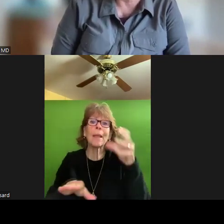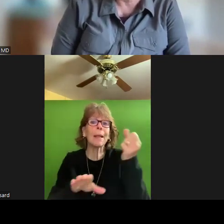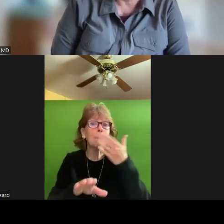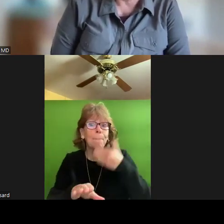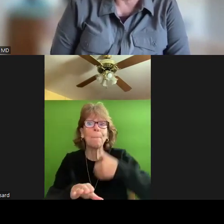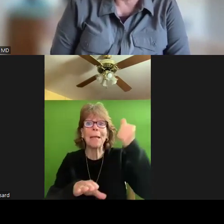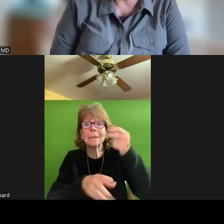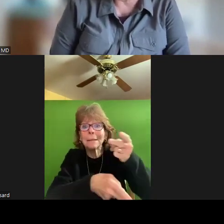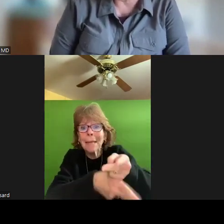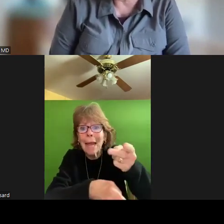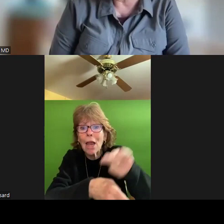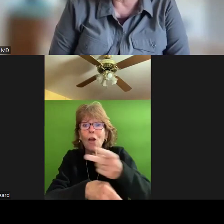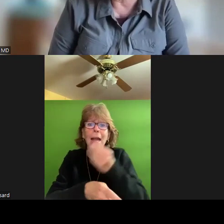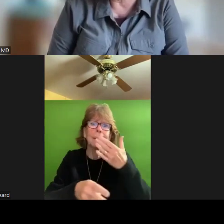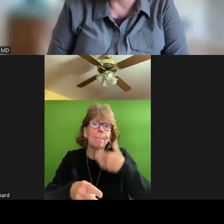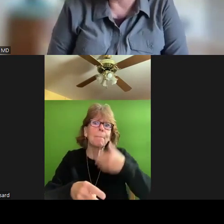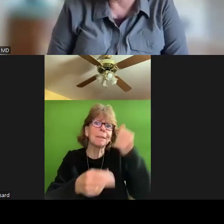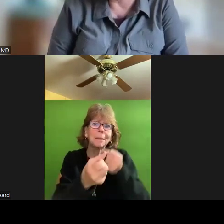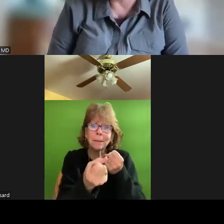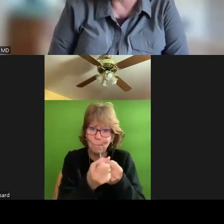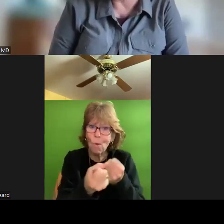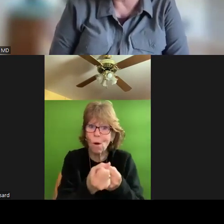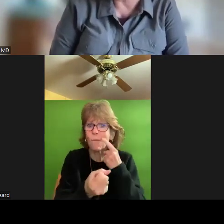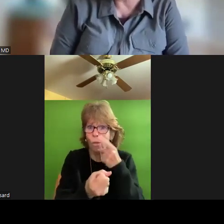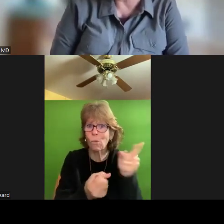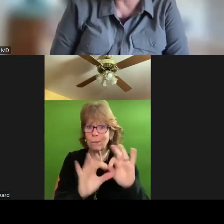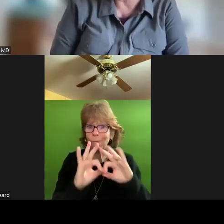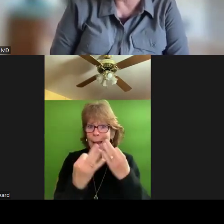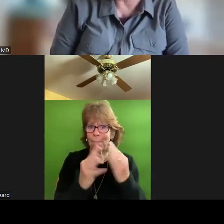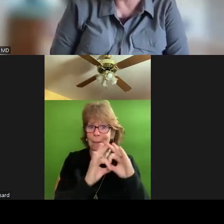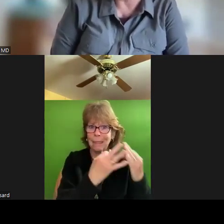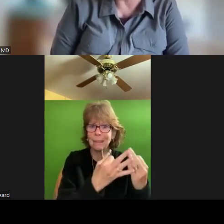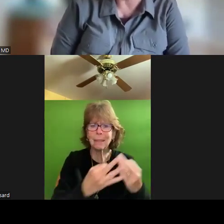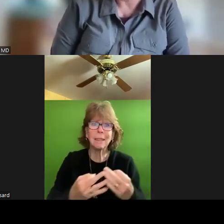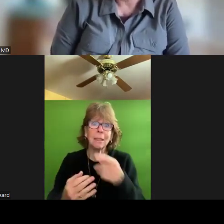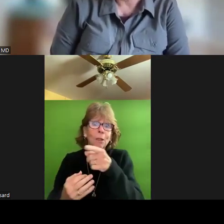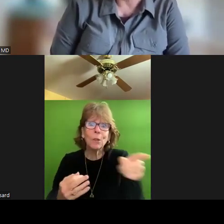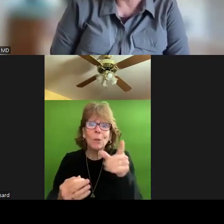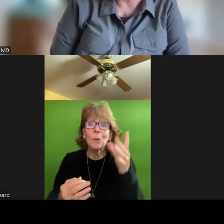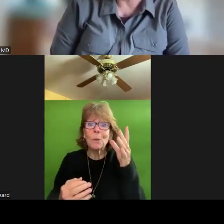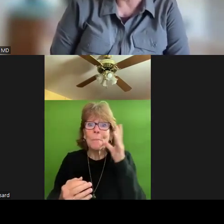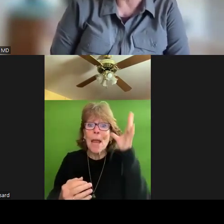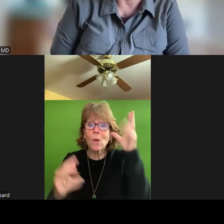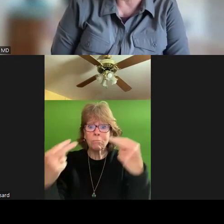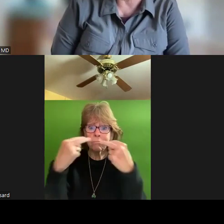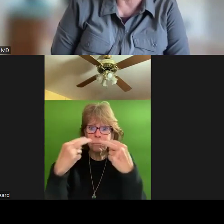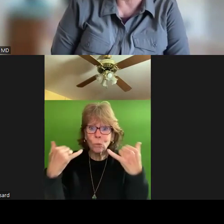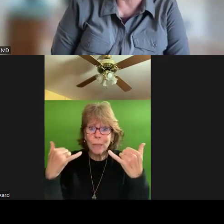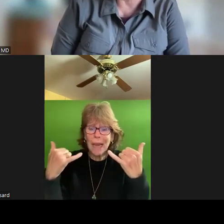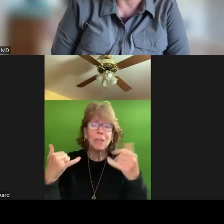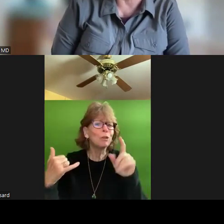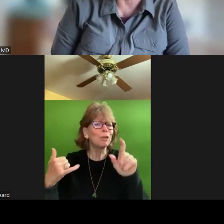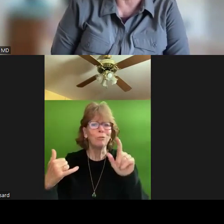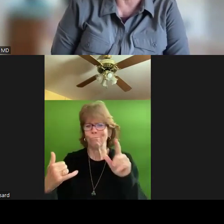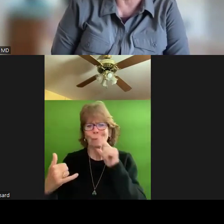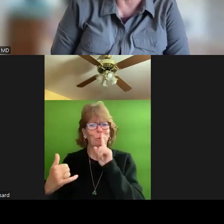families. And it may come as no surprise to the parents who are attending this talk that most